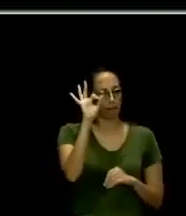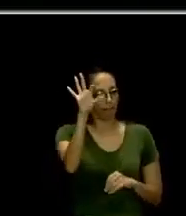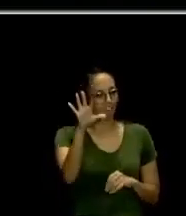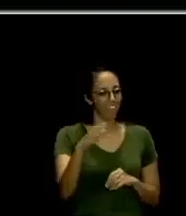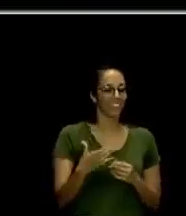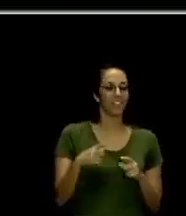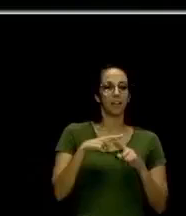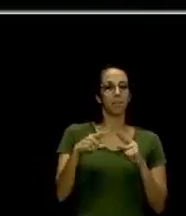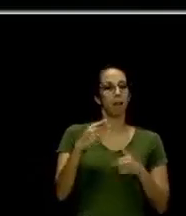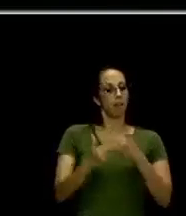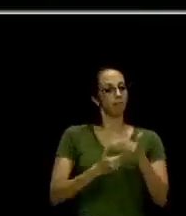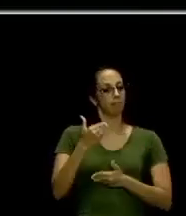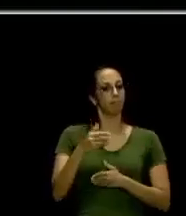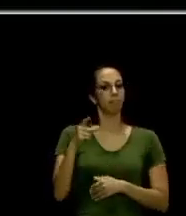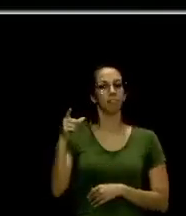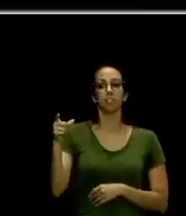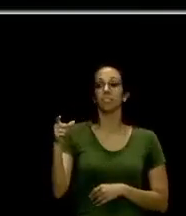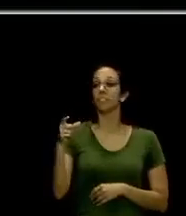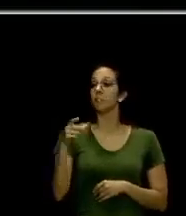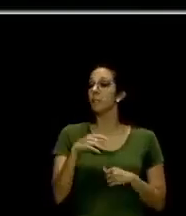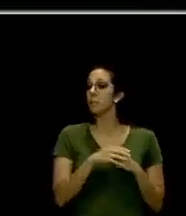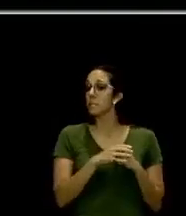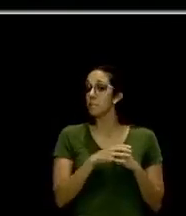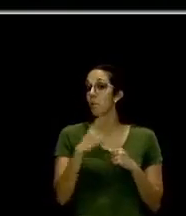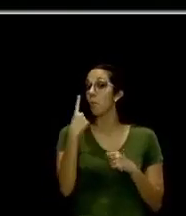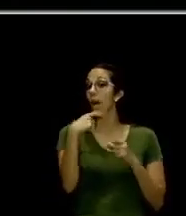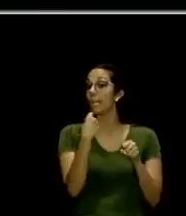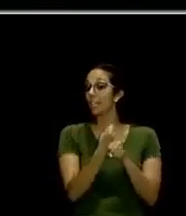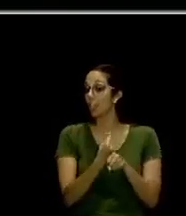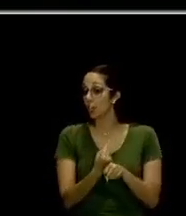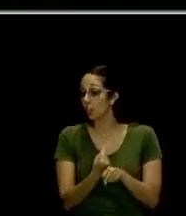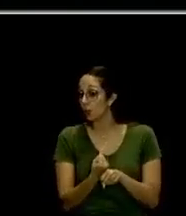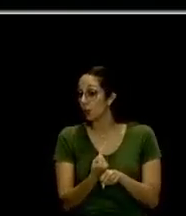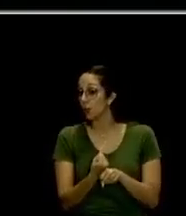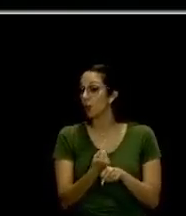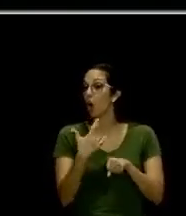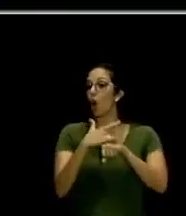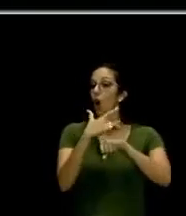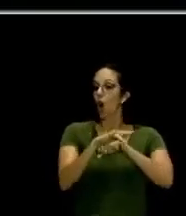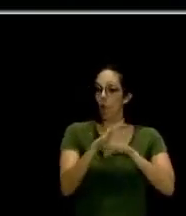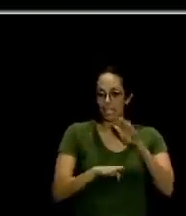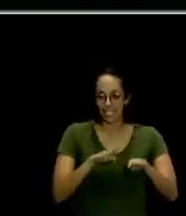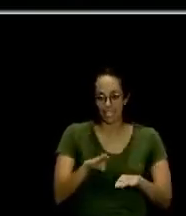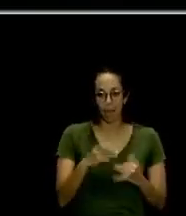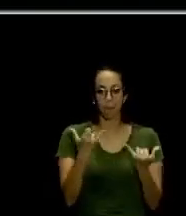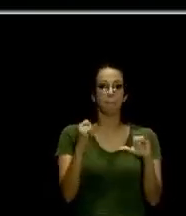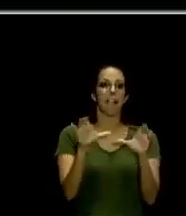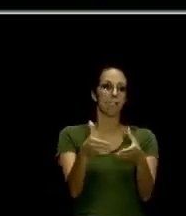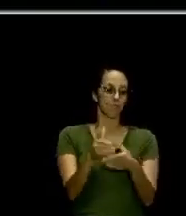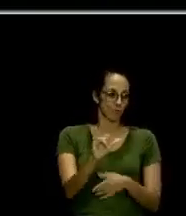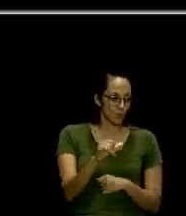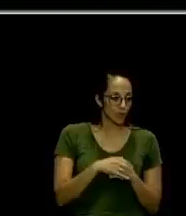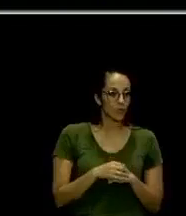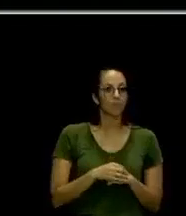Early Steps, Early Wishes playgroup. And one year, when a facilitator could not show up, they helped run our Zumba